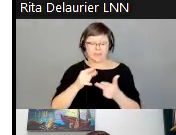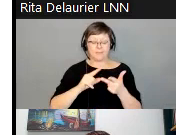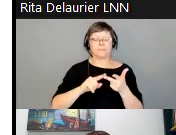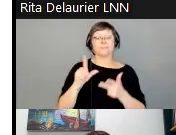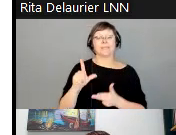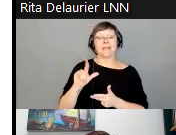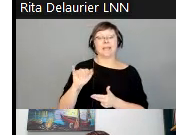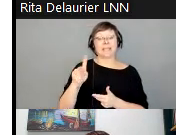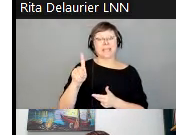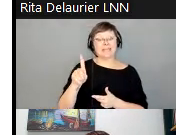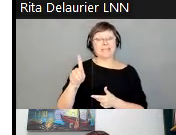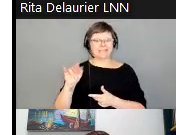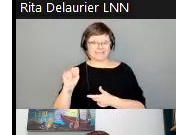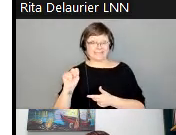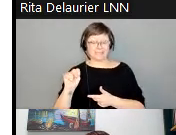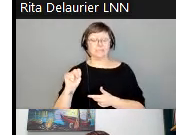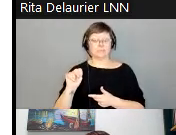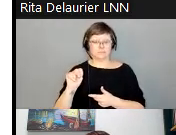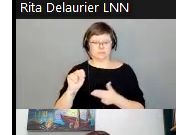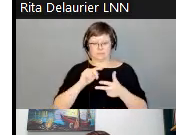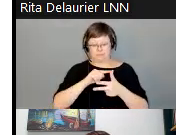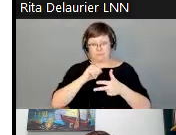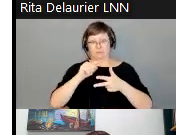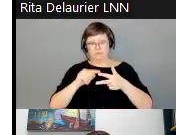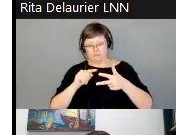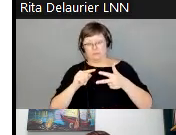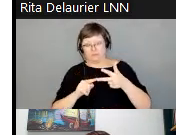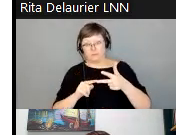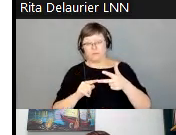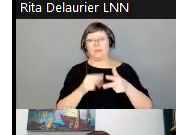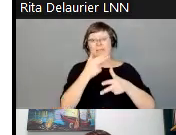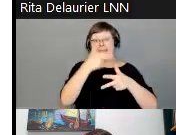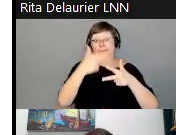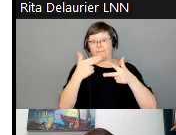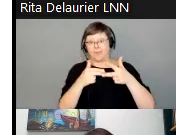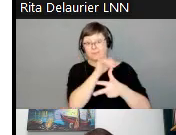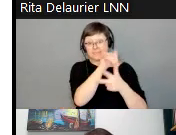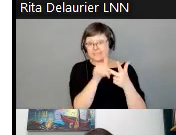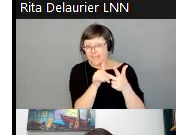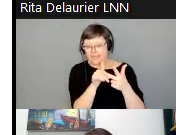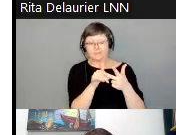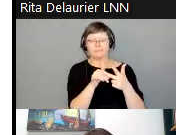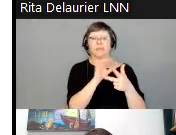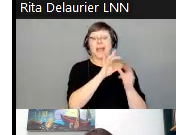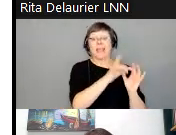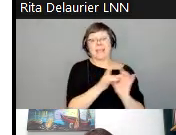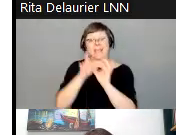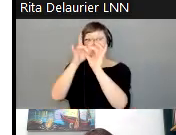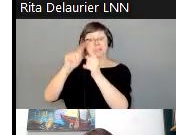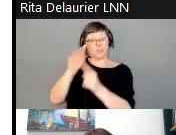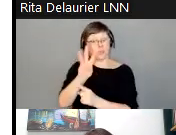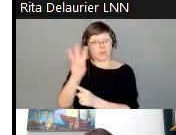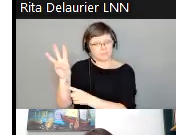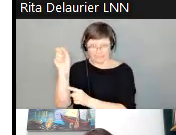LinkedIn, et cetera, are all of those handles the same? Are they all linked on your website? Are they